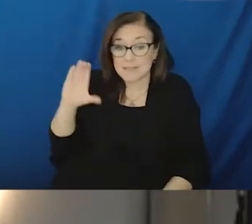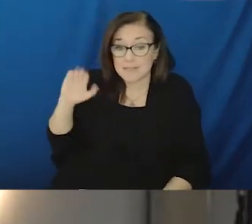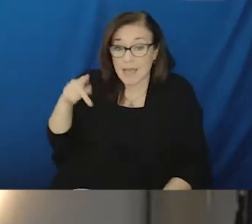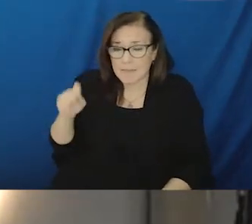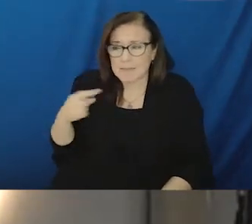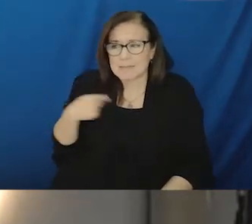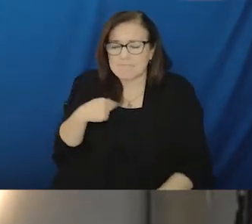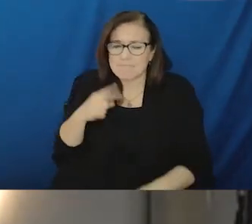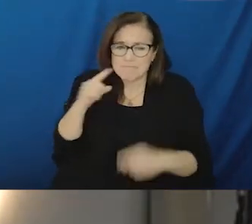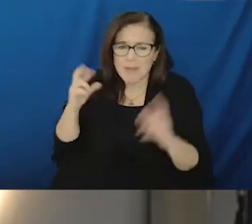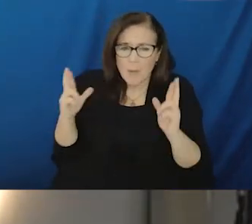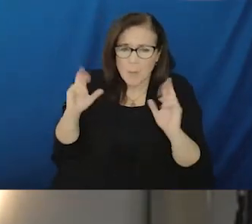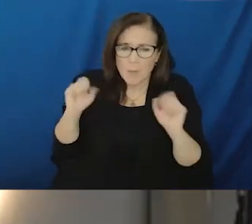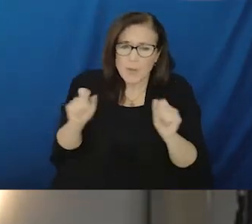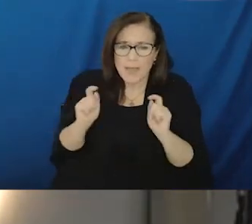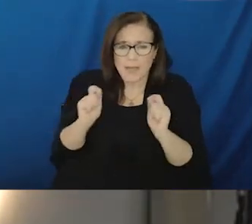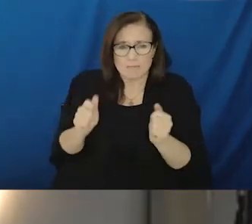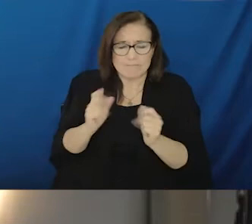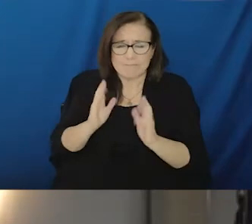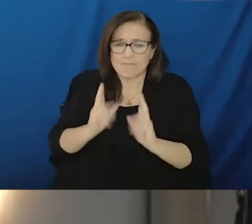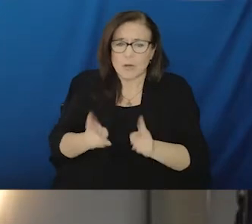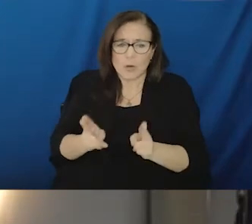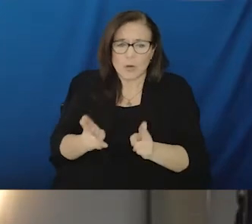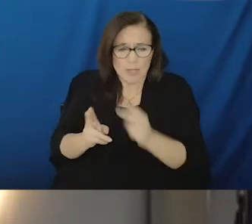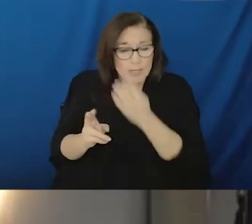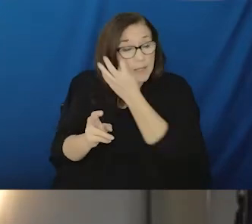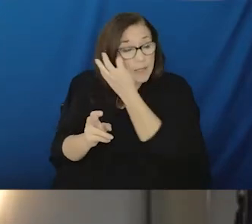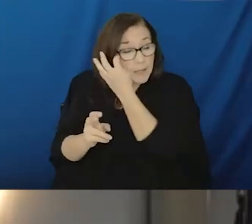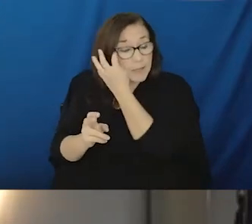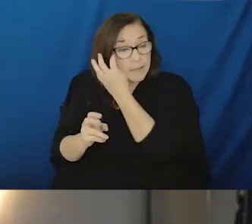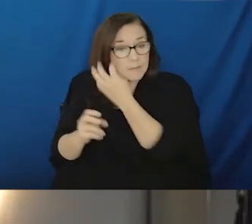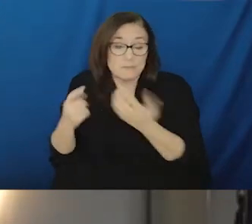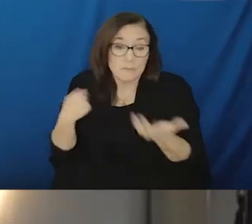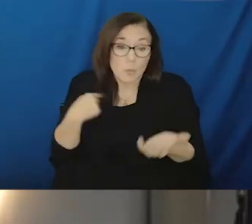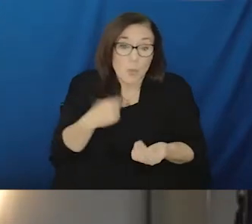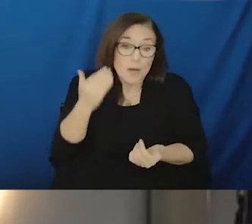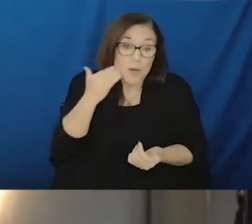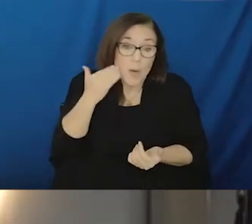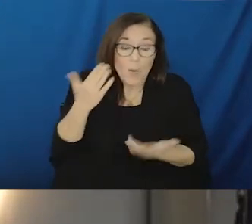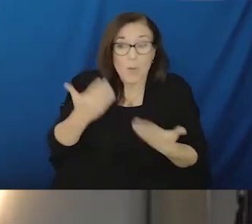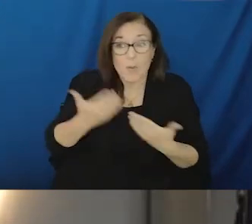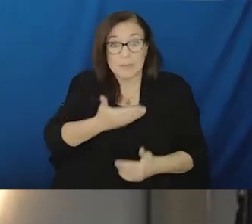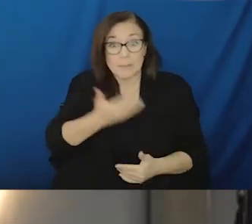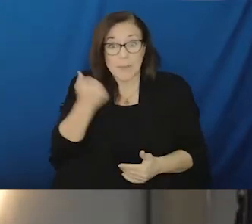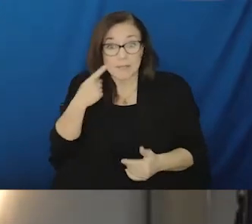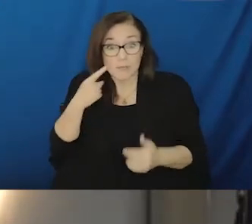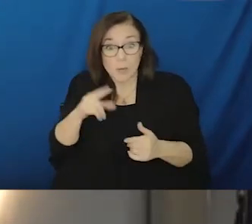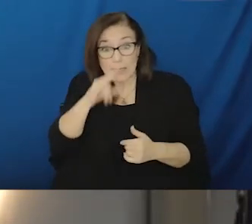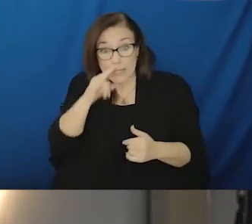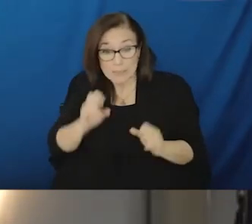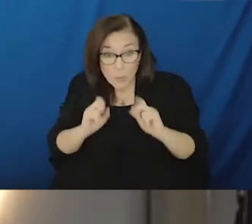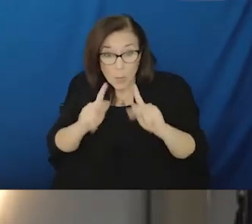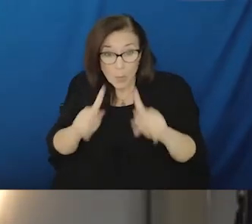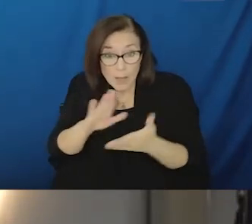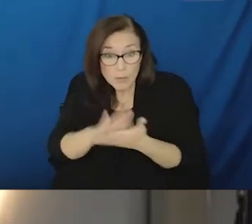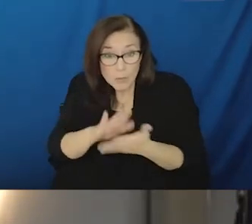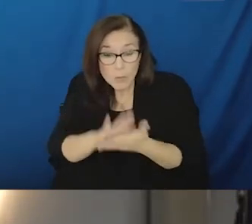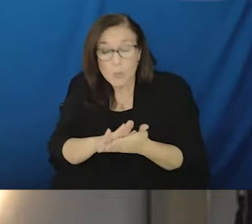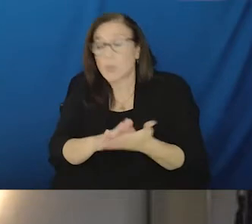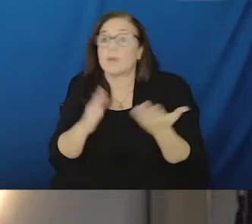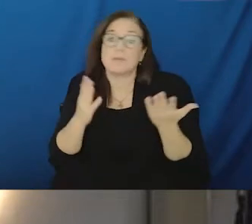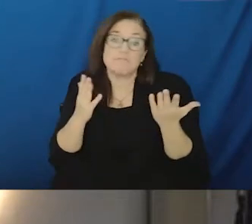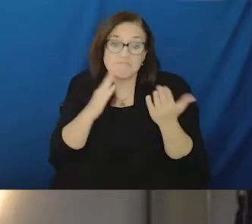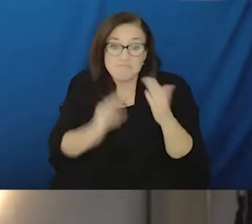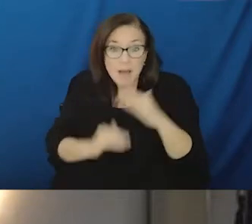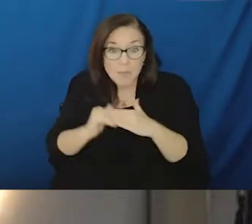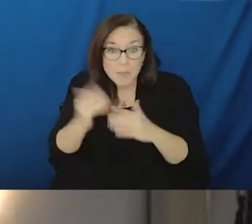that we can, again, we know what's best for kids, and that's for them to be in the classroom as many days as possible.